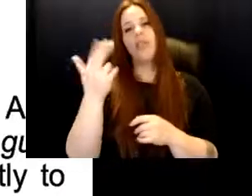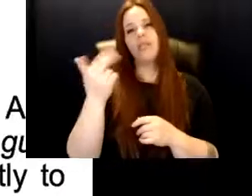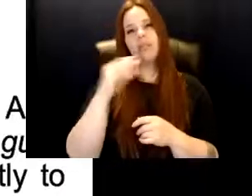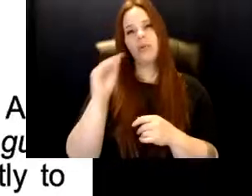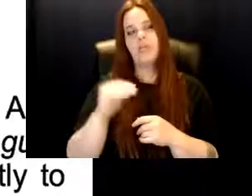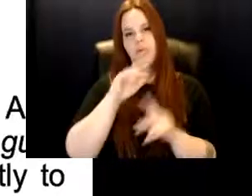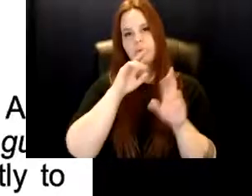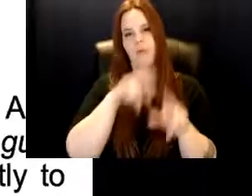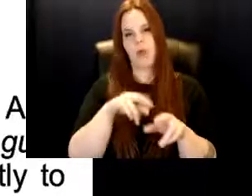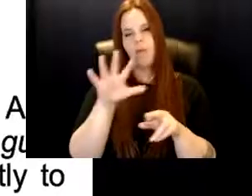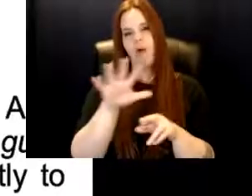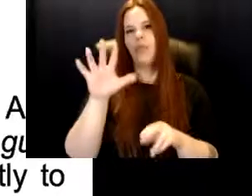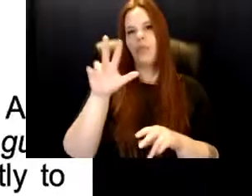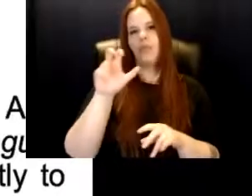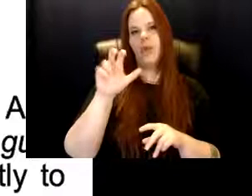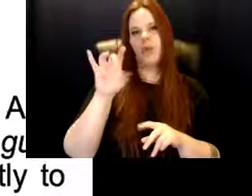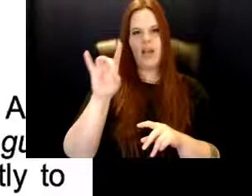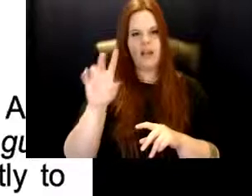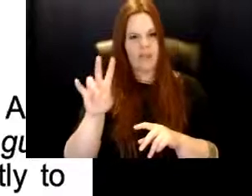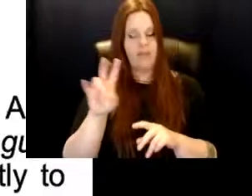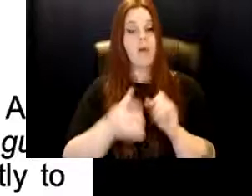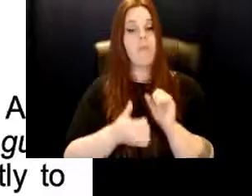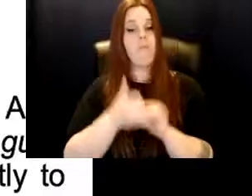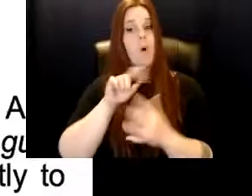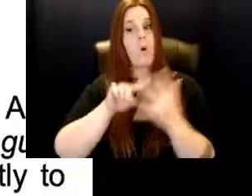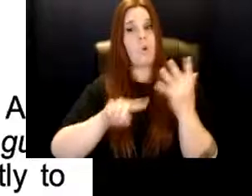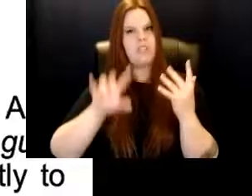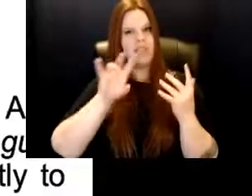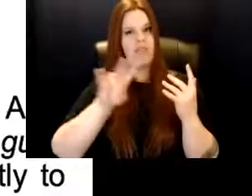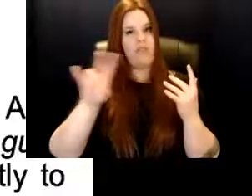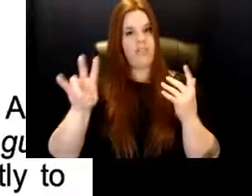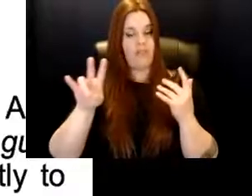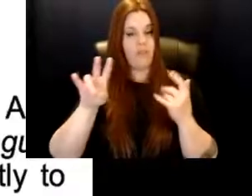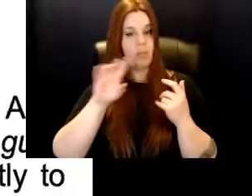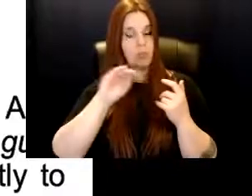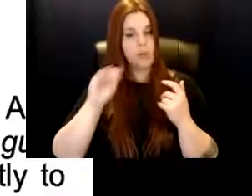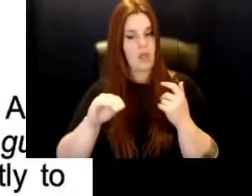or 387, the majority of which, about 77%, were actually